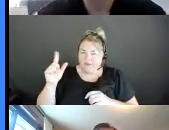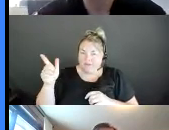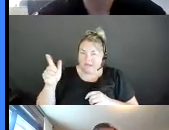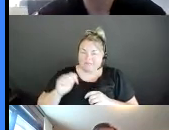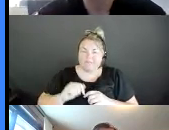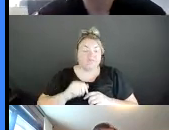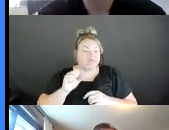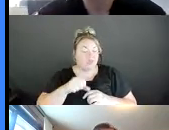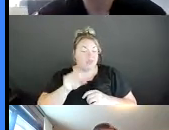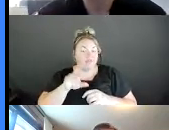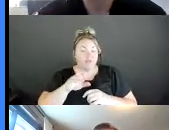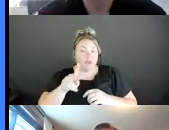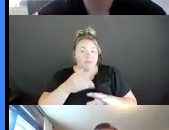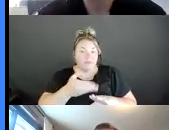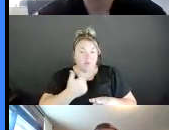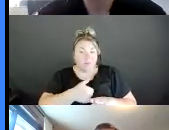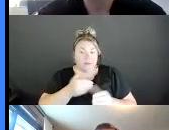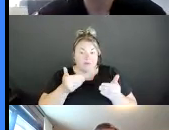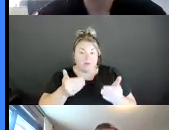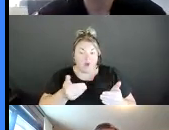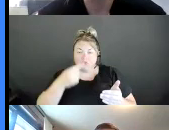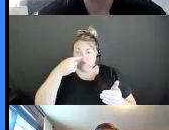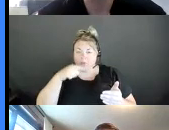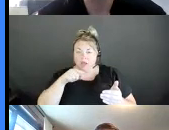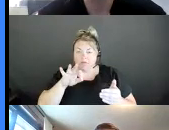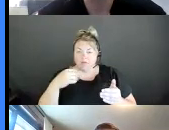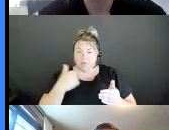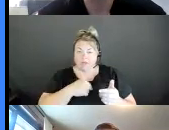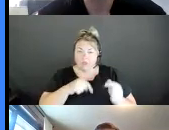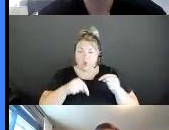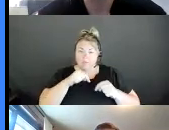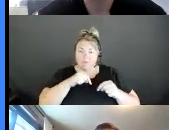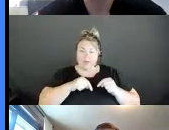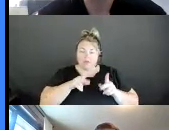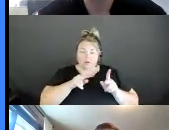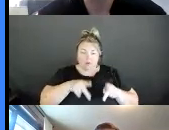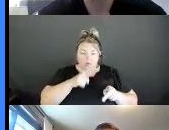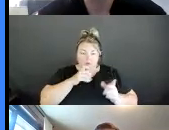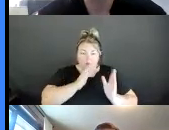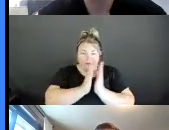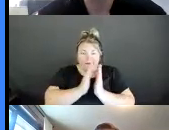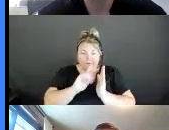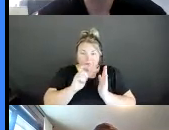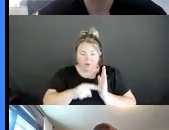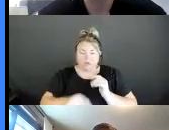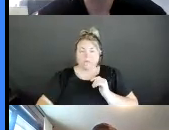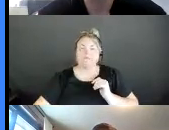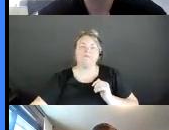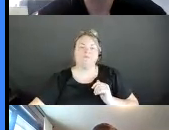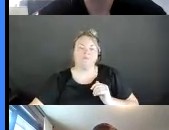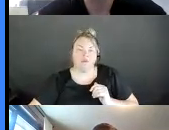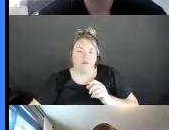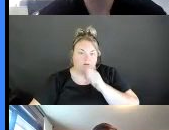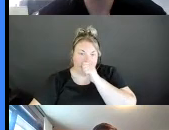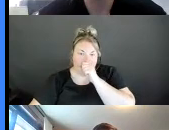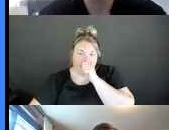Yeah, Frank, before we move on, I wonder if we could go back and to the person that asked the question. I think you dropped off my